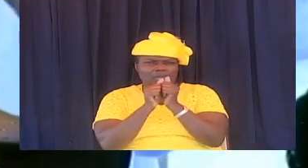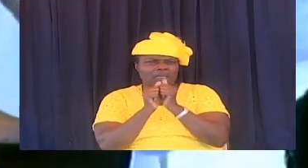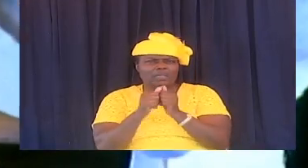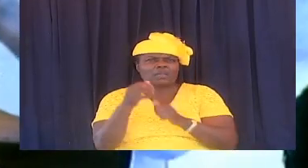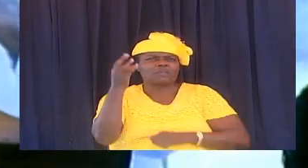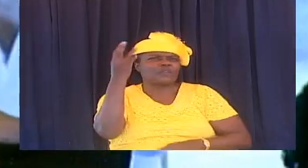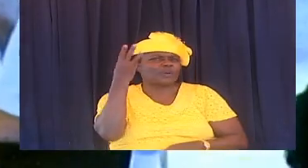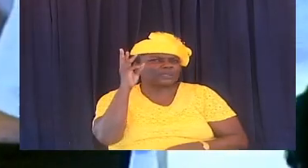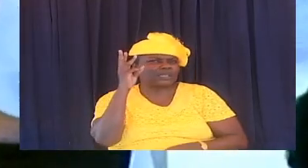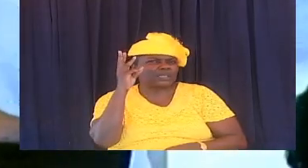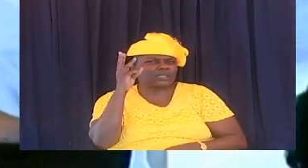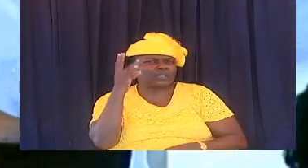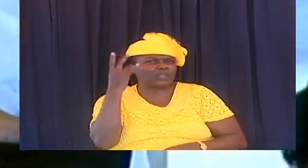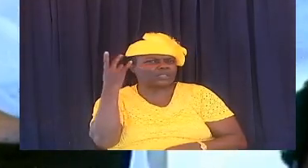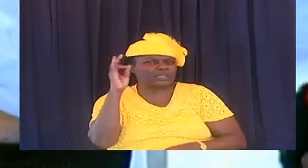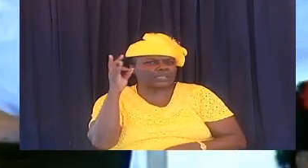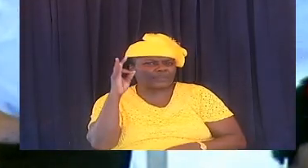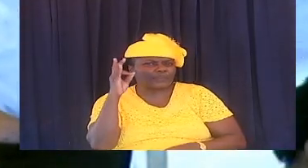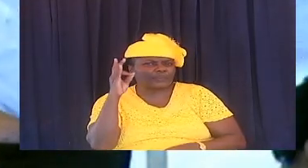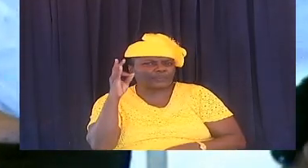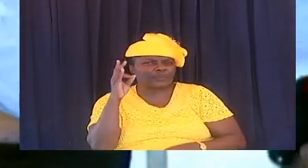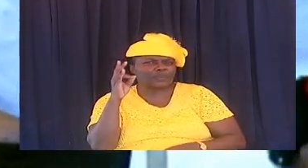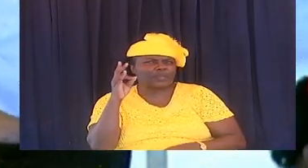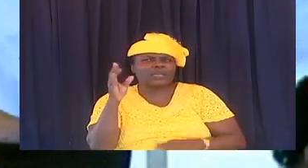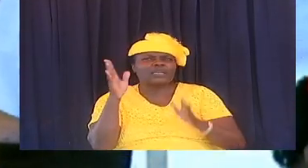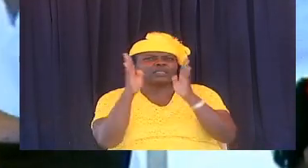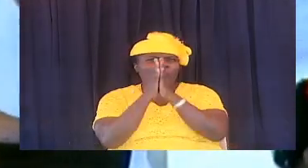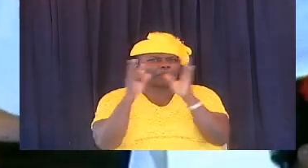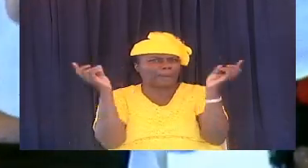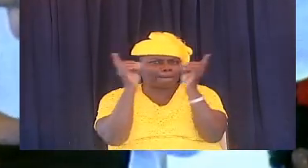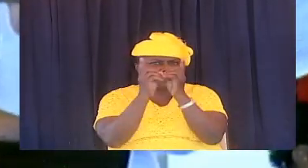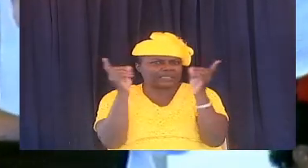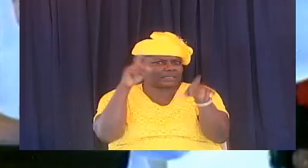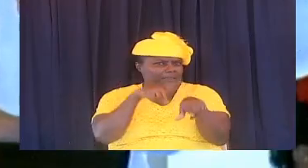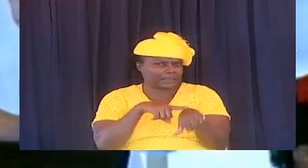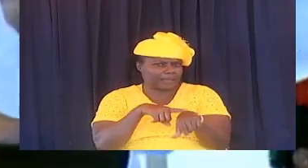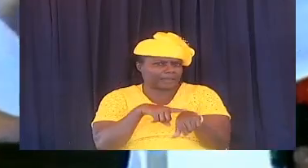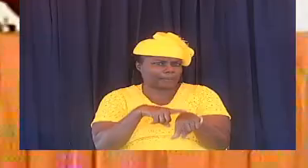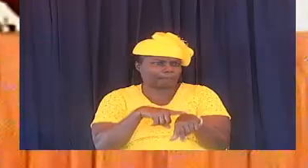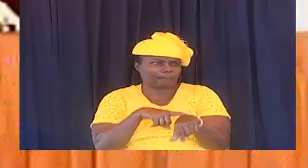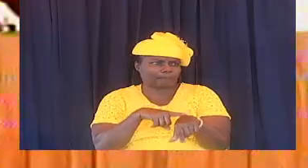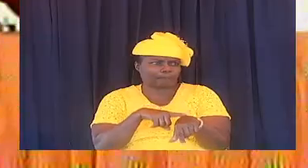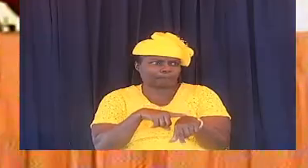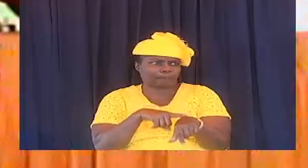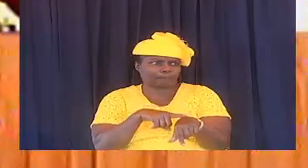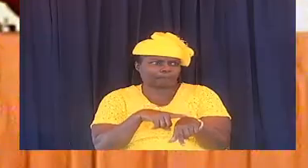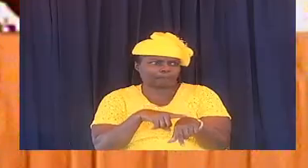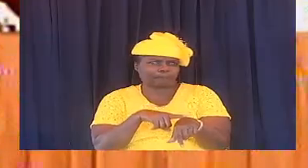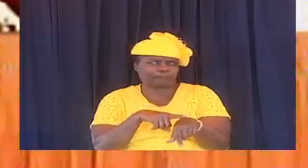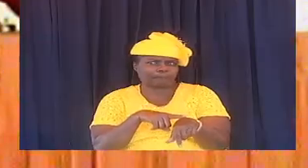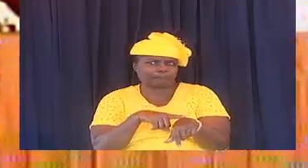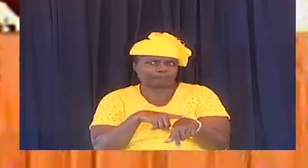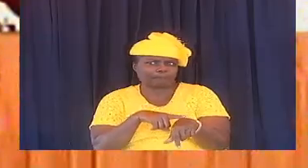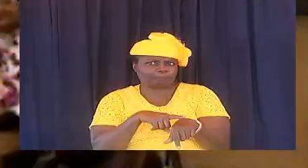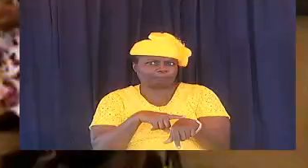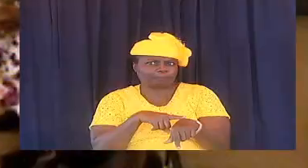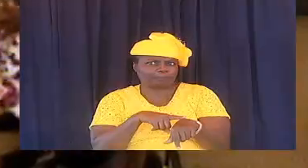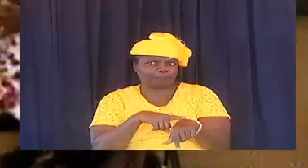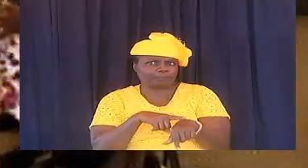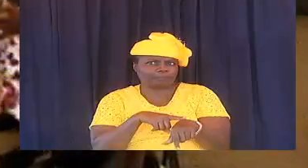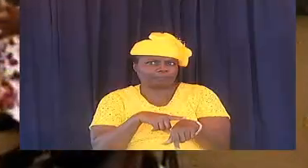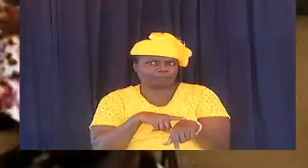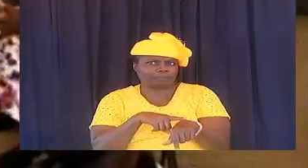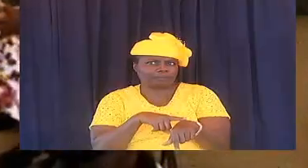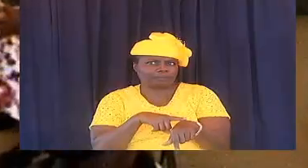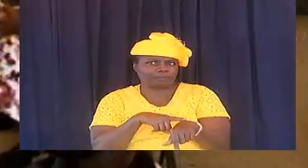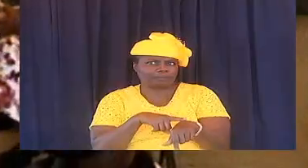6 to 7. It's prayer meeting time. Come on, we put our hands together, everybody. Amen. As we herald